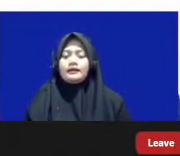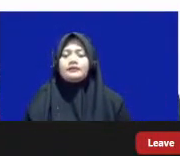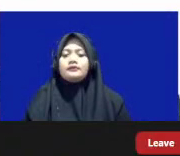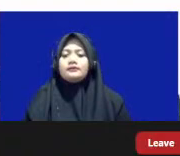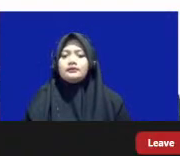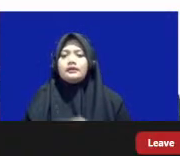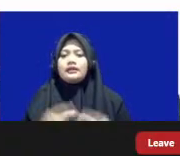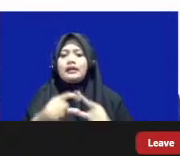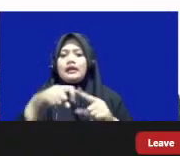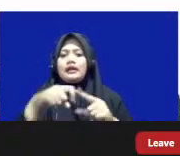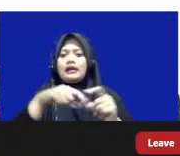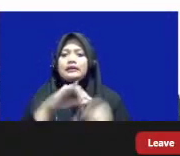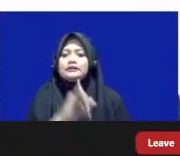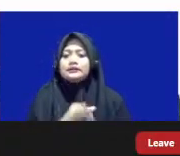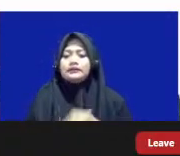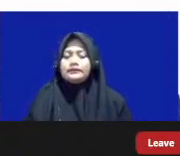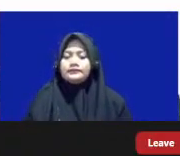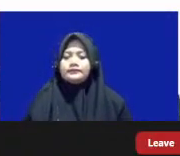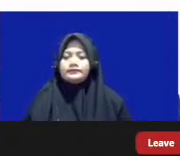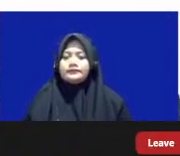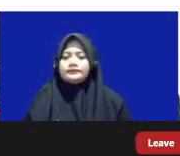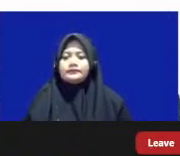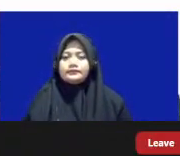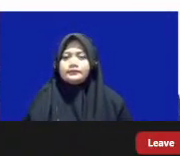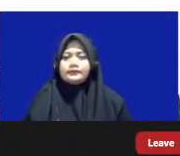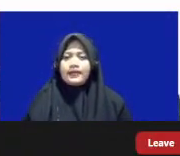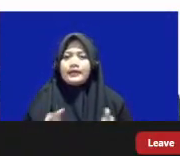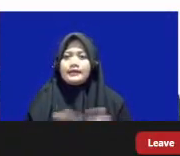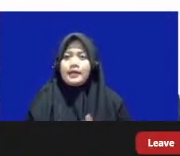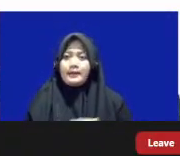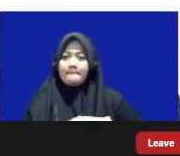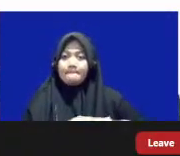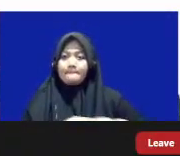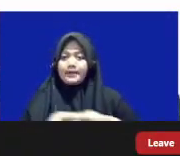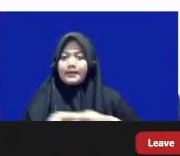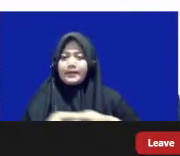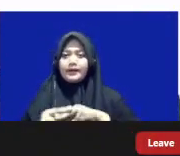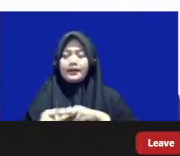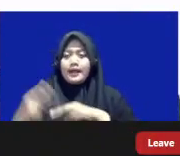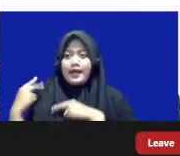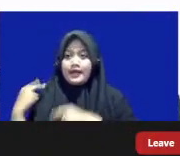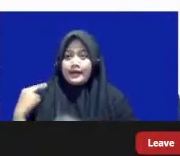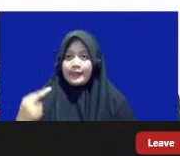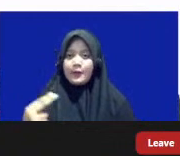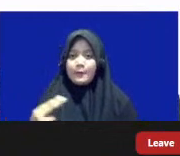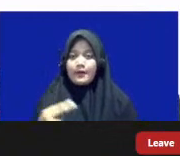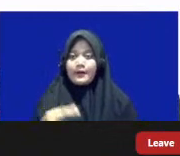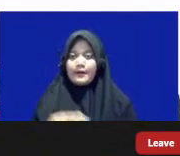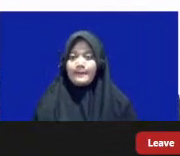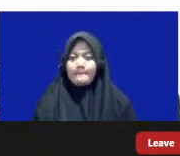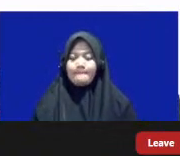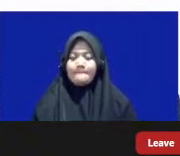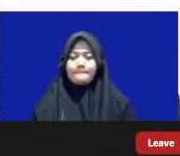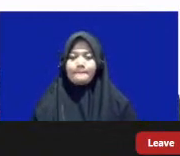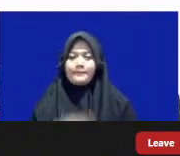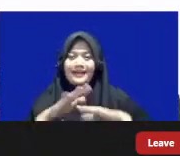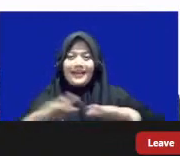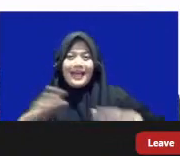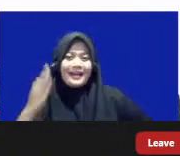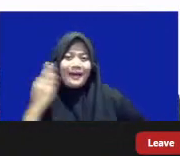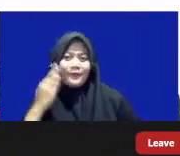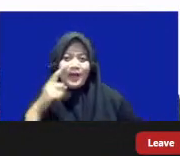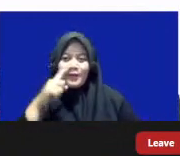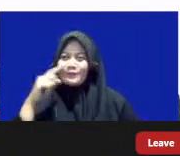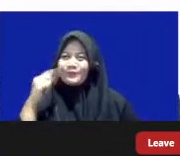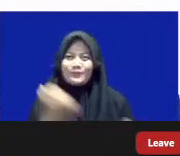We know the role of volunteers is extremely important in FPF. Volunteers work together with